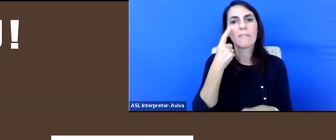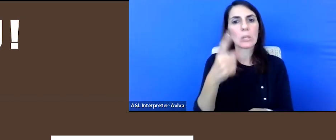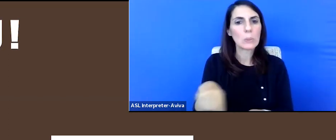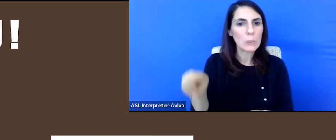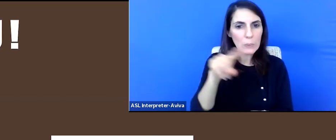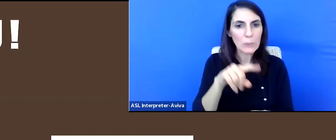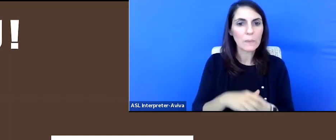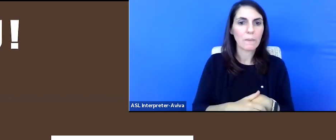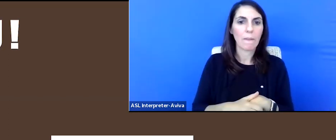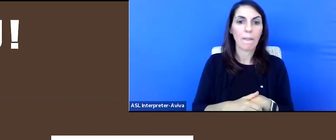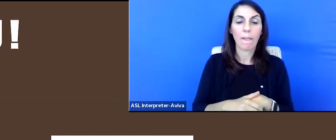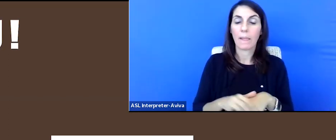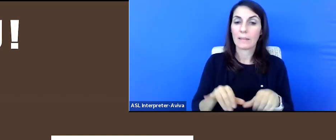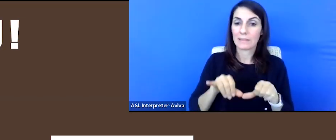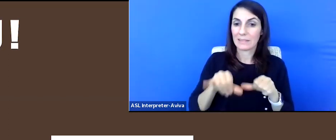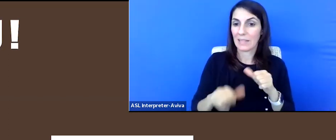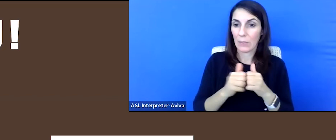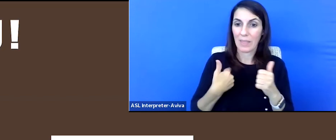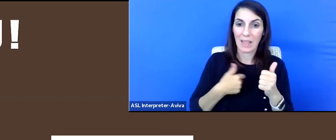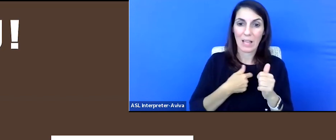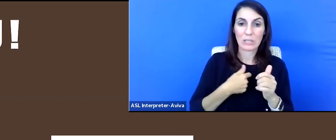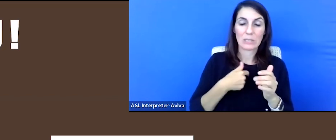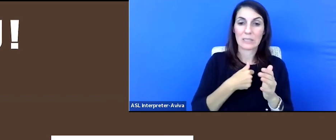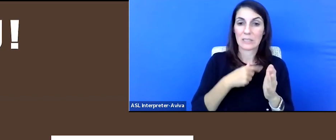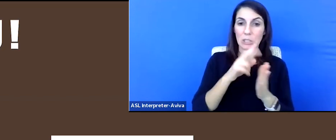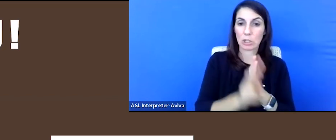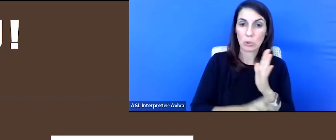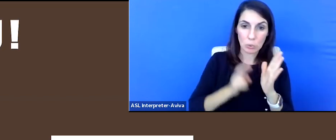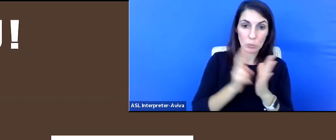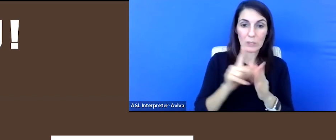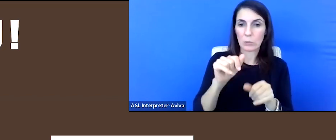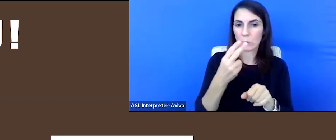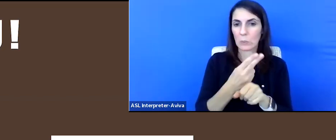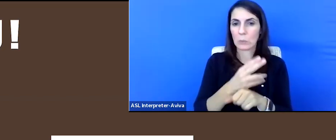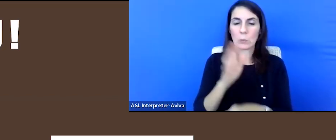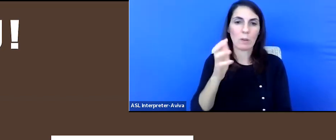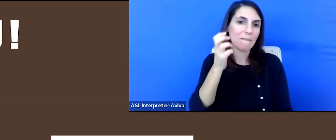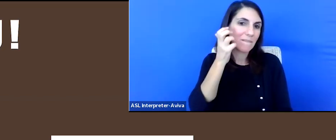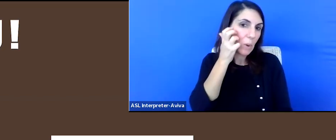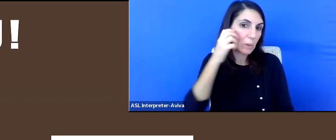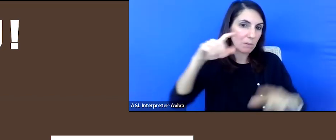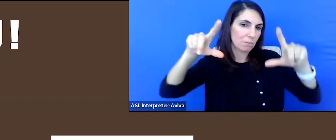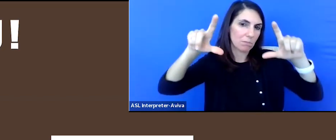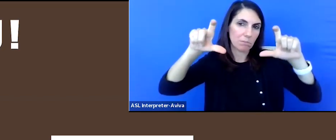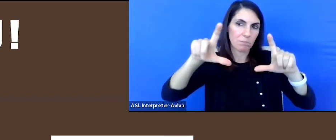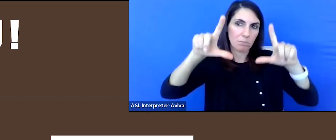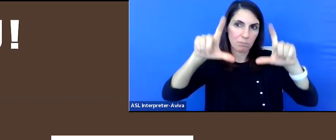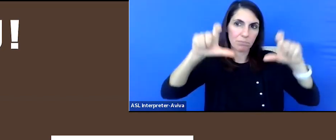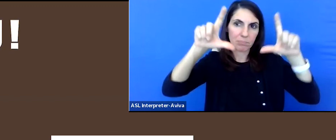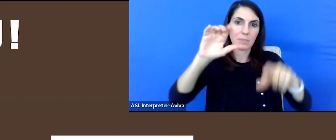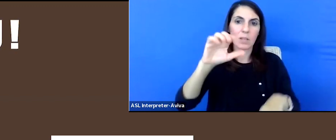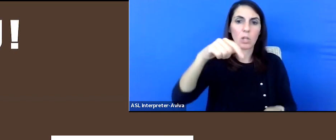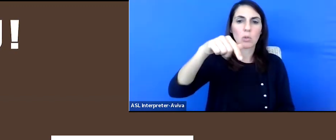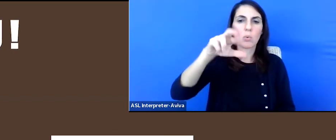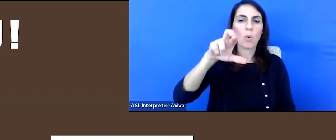2 hours with us today. You can use your phone and take a picture of the QR code on the